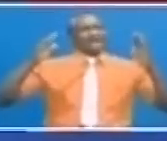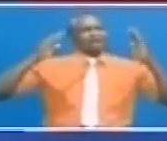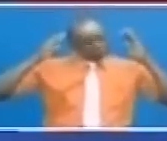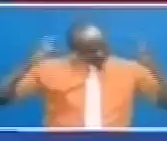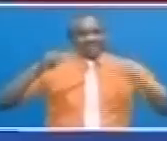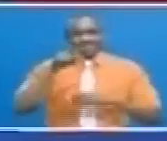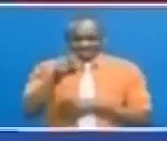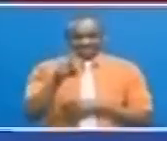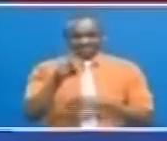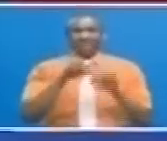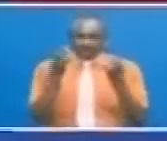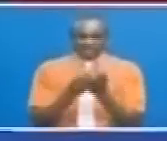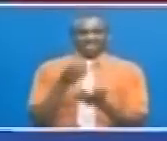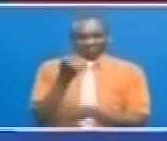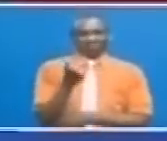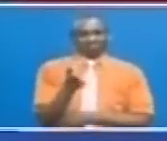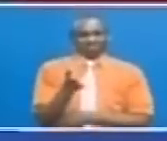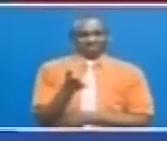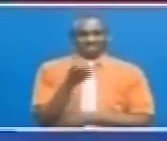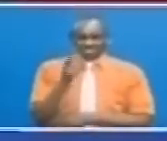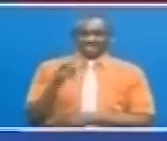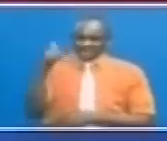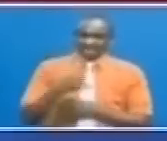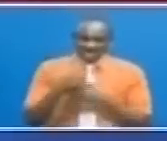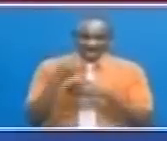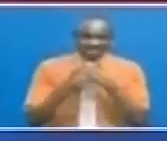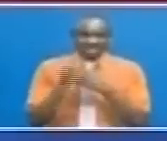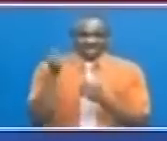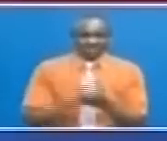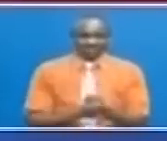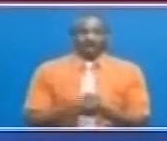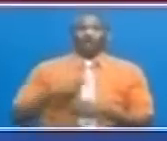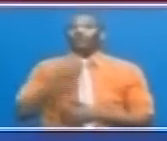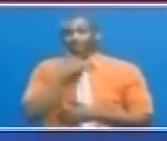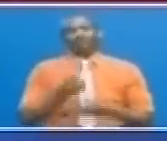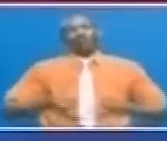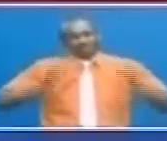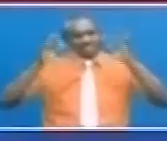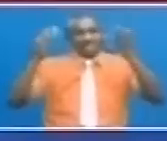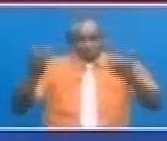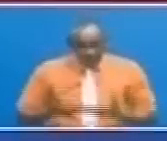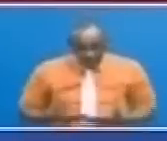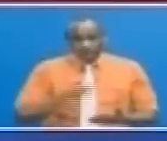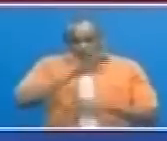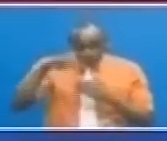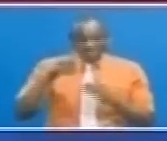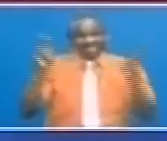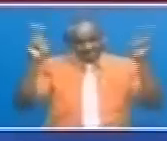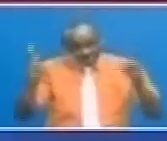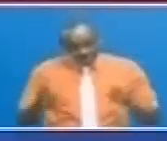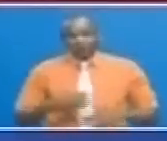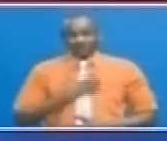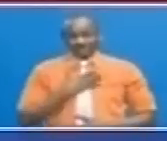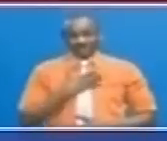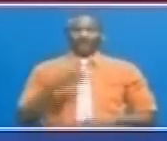It's the biggest family day, really, in this country. So we want to officially welcome all the international